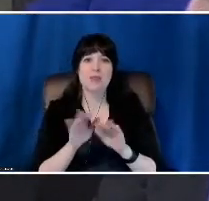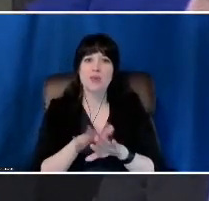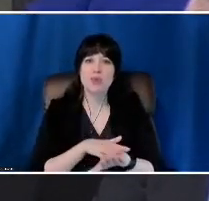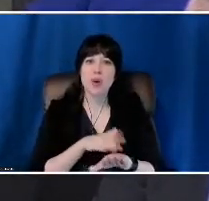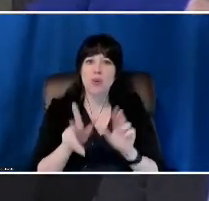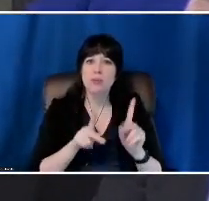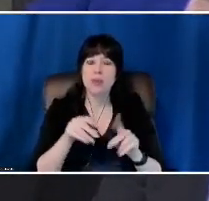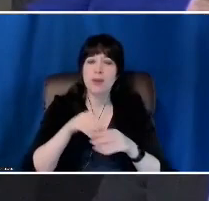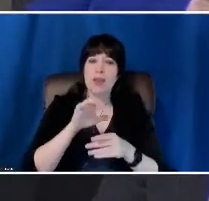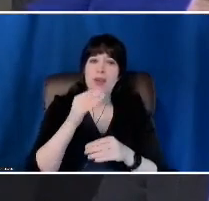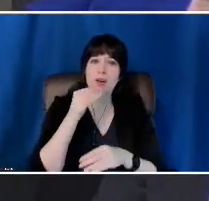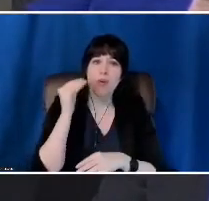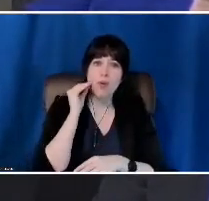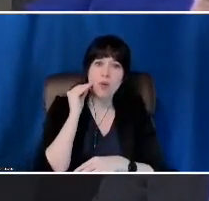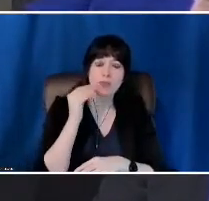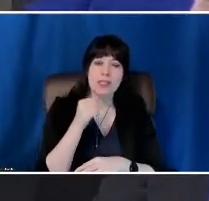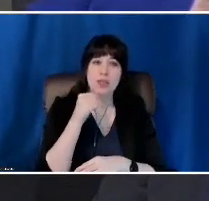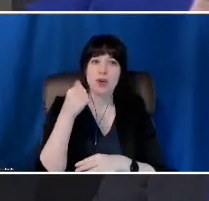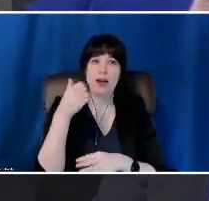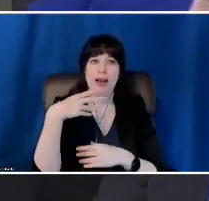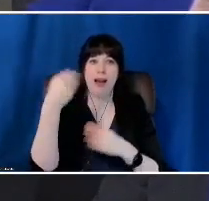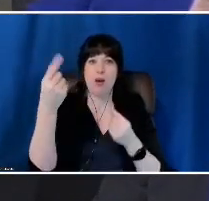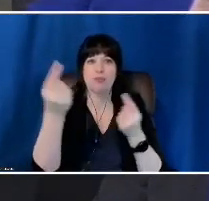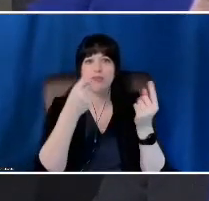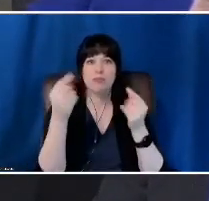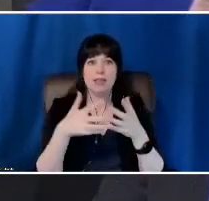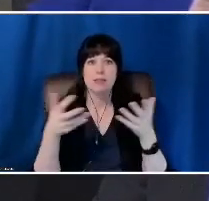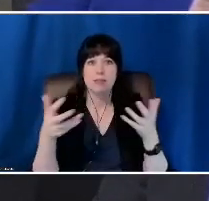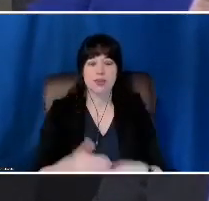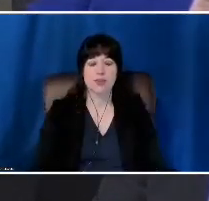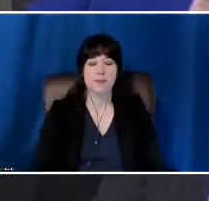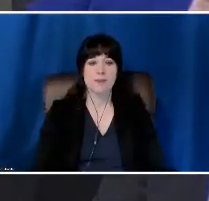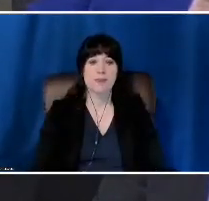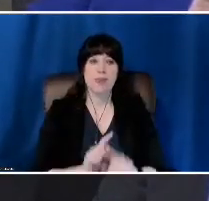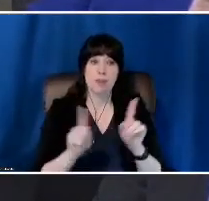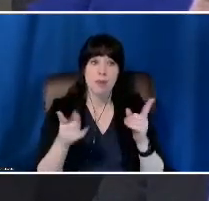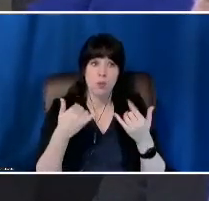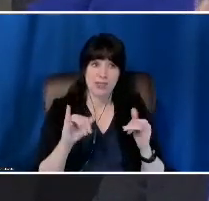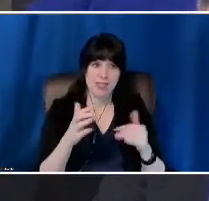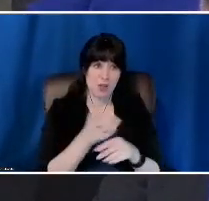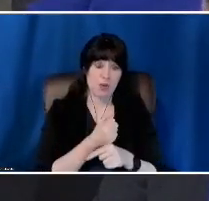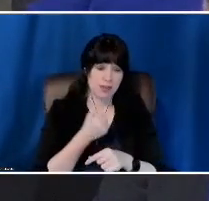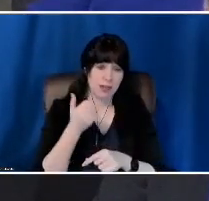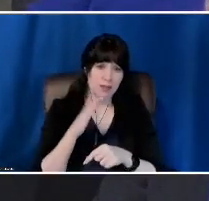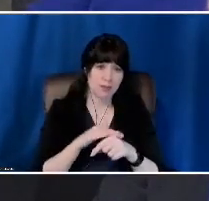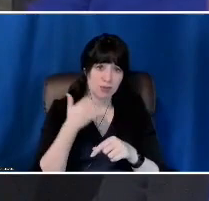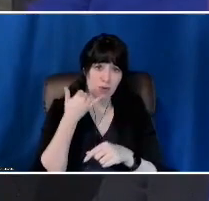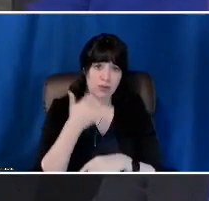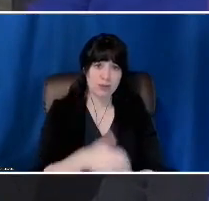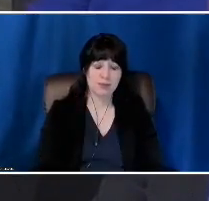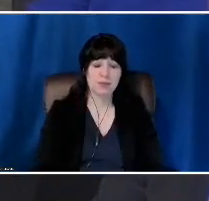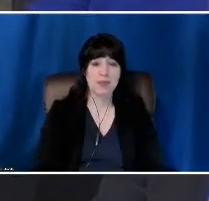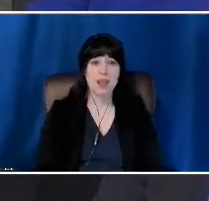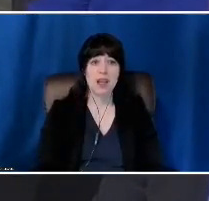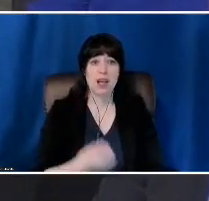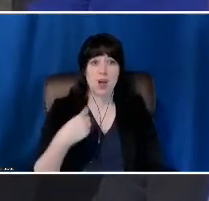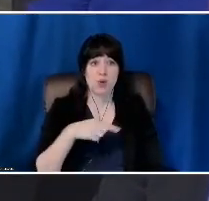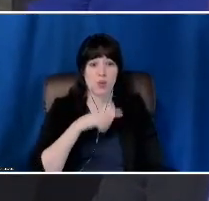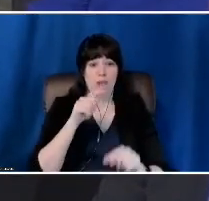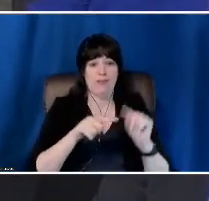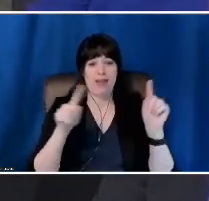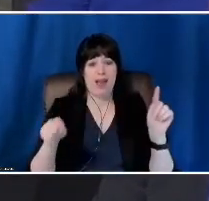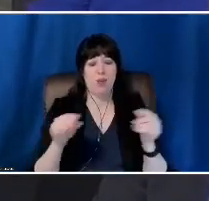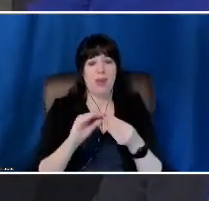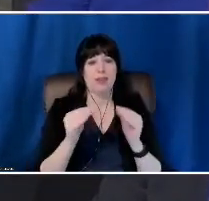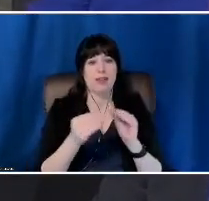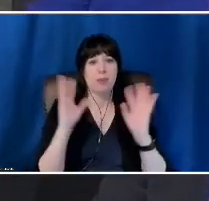their homes and they're not out and about as much. But we still run calls then. So we vary the number of ambulances in